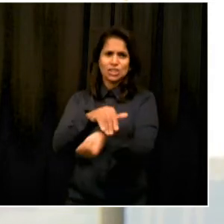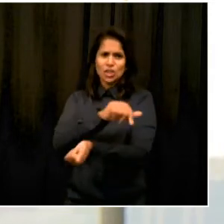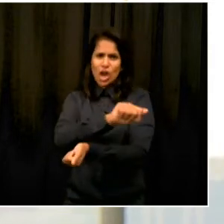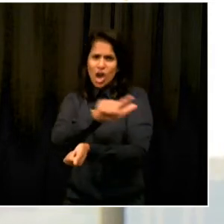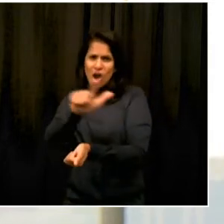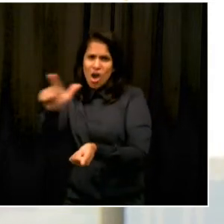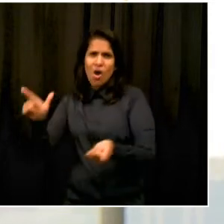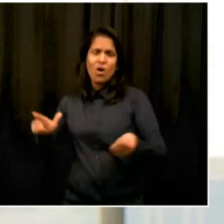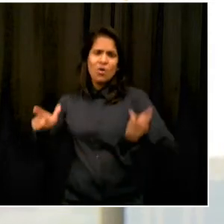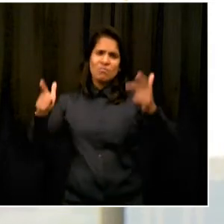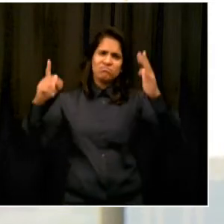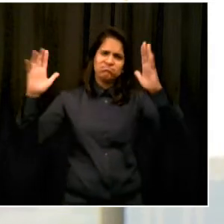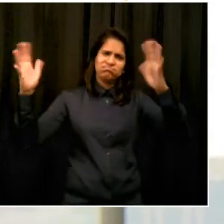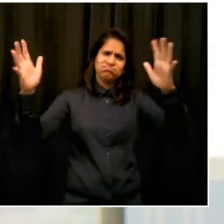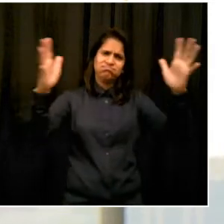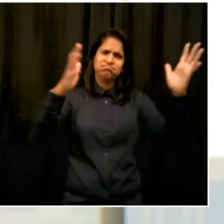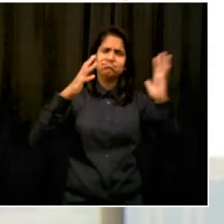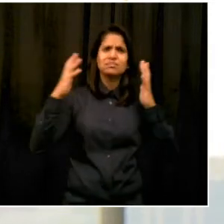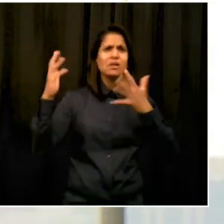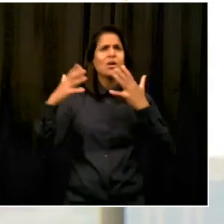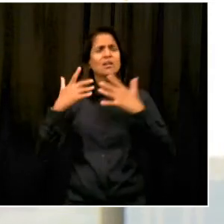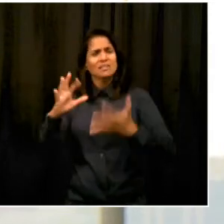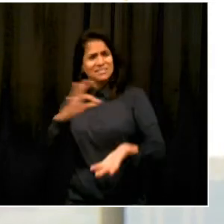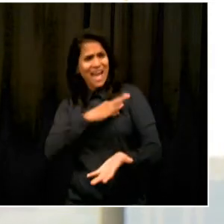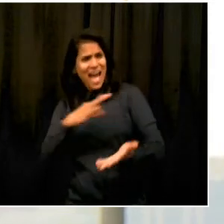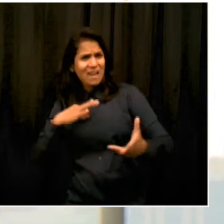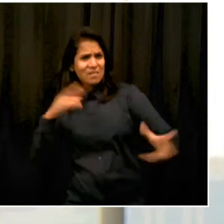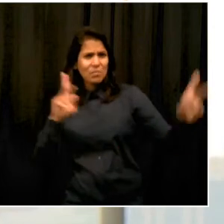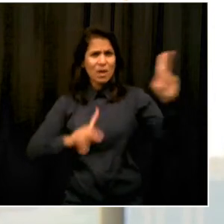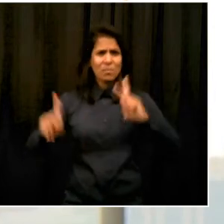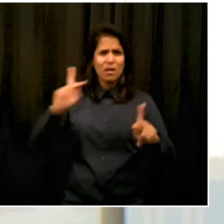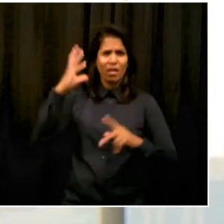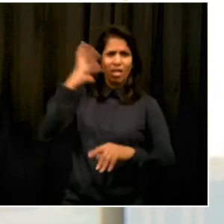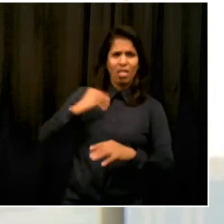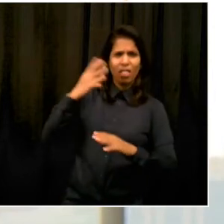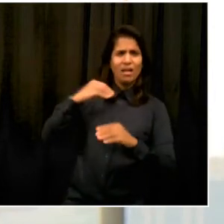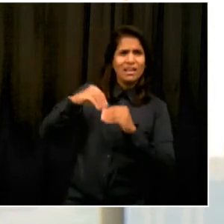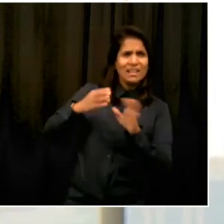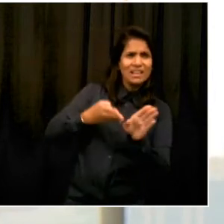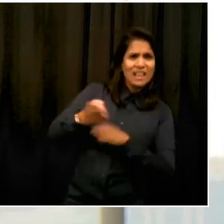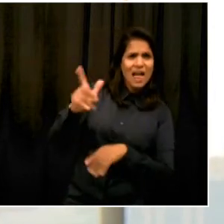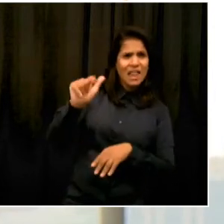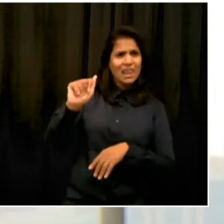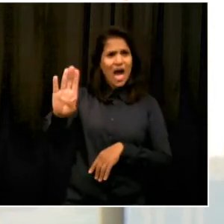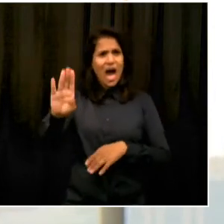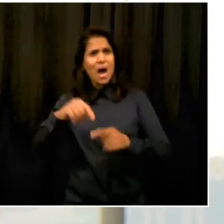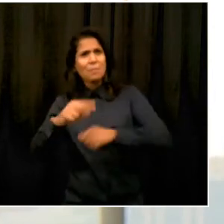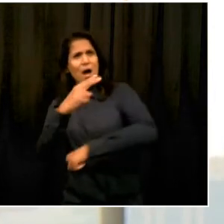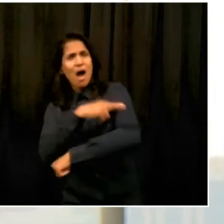And we saluted them as New Yorkers, and we need to keep saluting them because they saw us through.